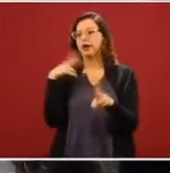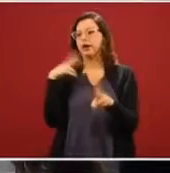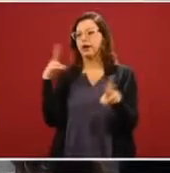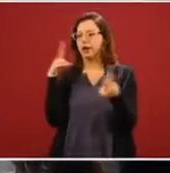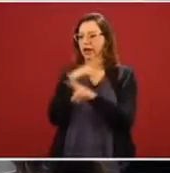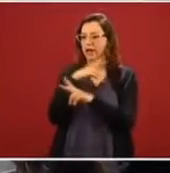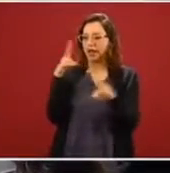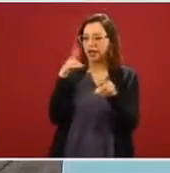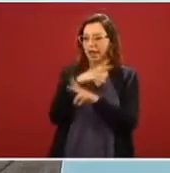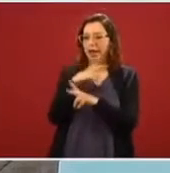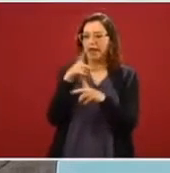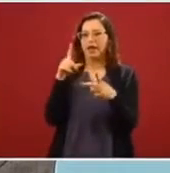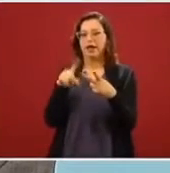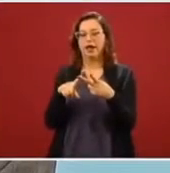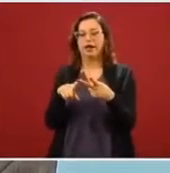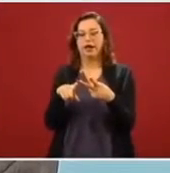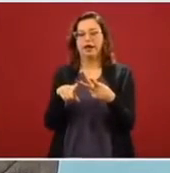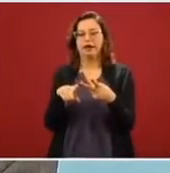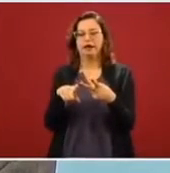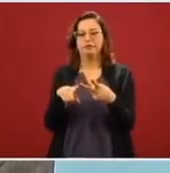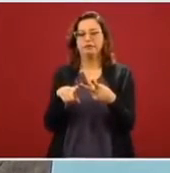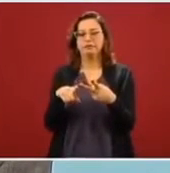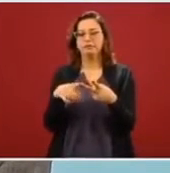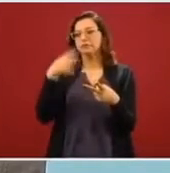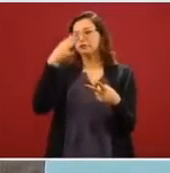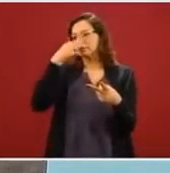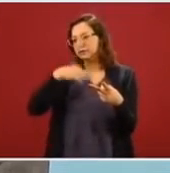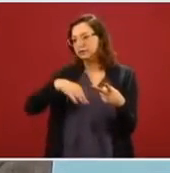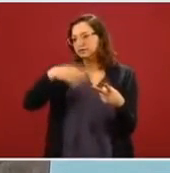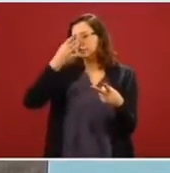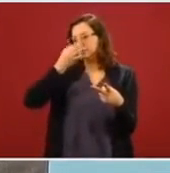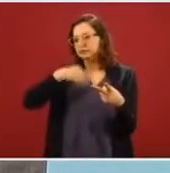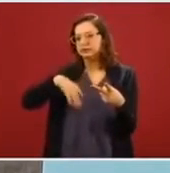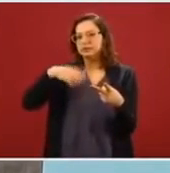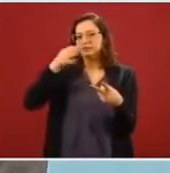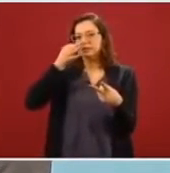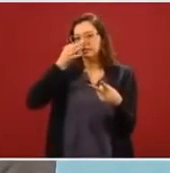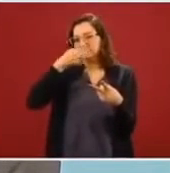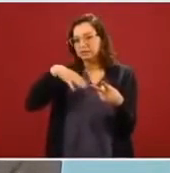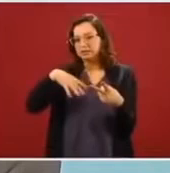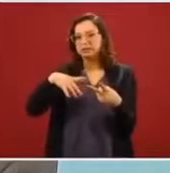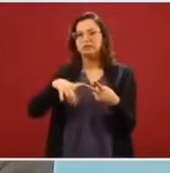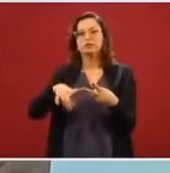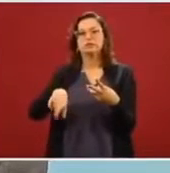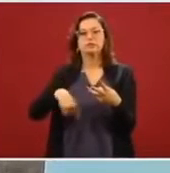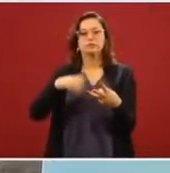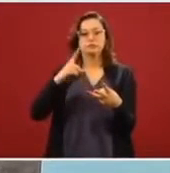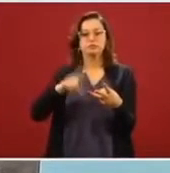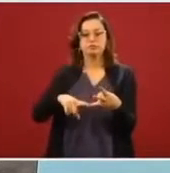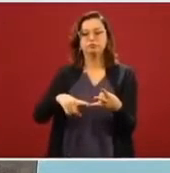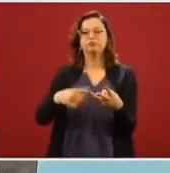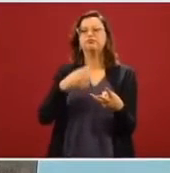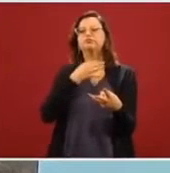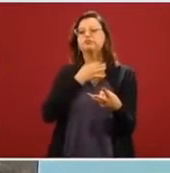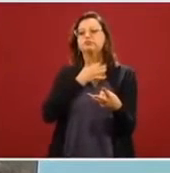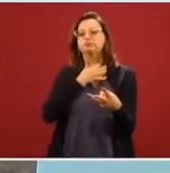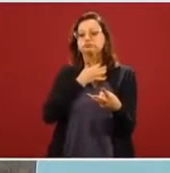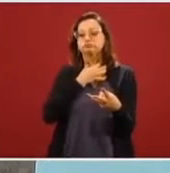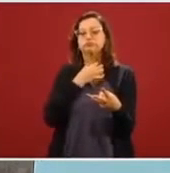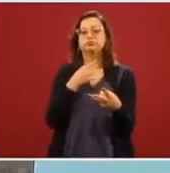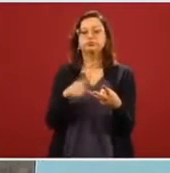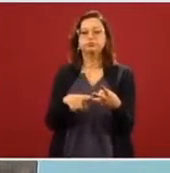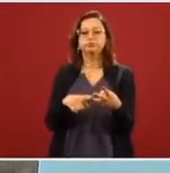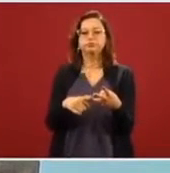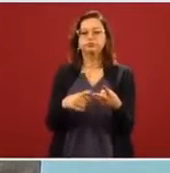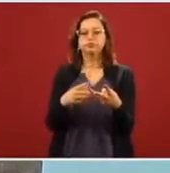por aerosoles de via aerosols, secreciones de líquidos que están en la nariz, secretions, en la liquids garganta, which are in the nose and throat en